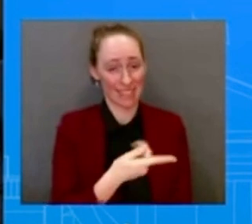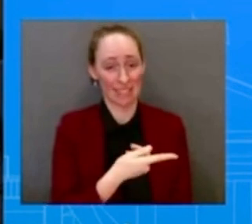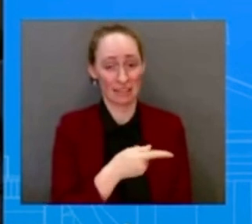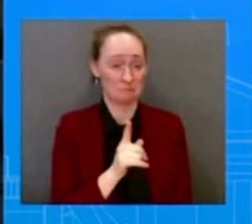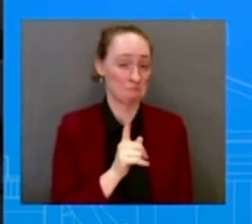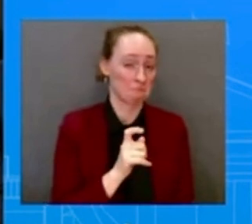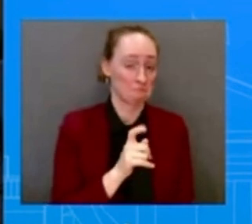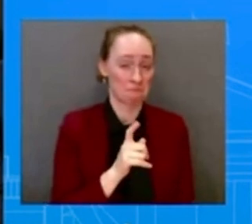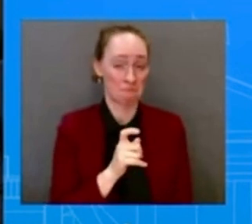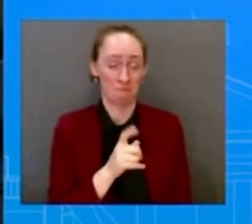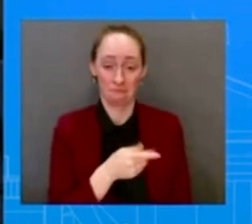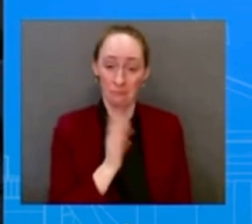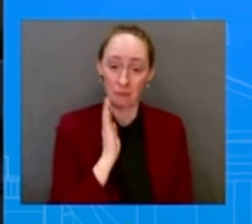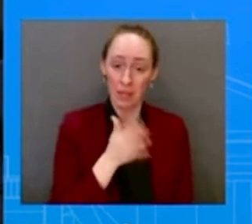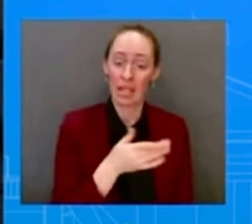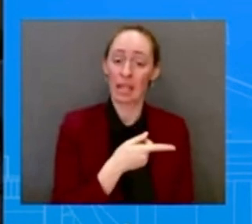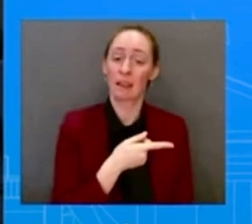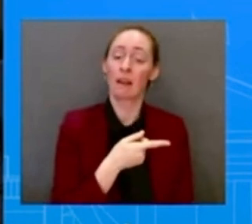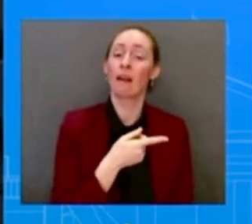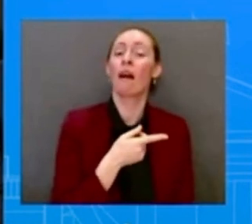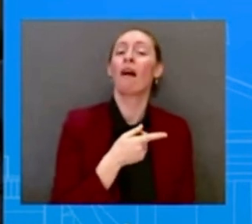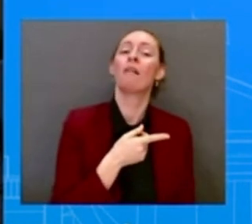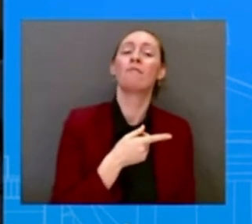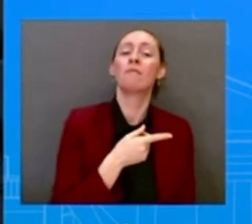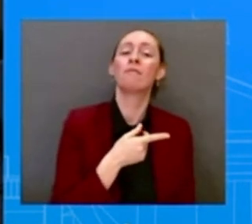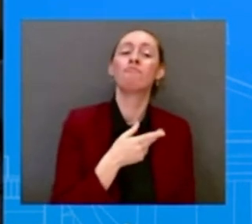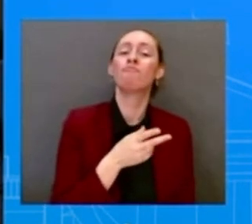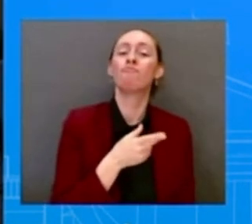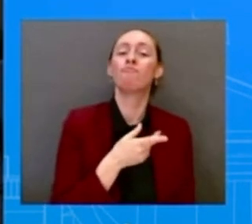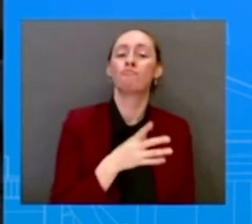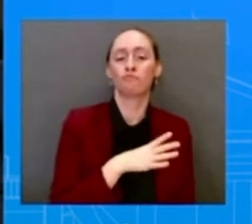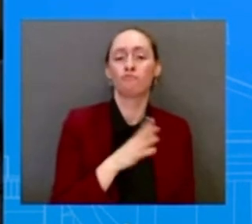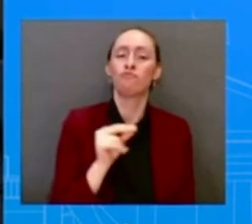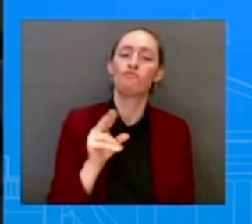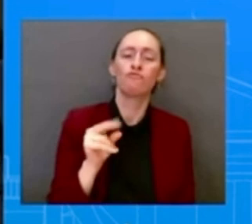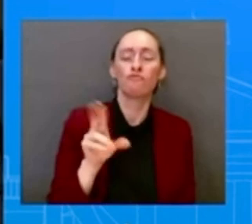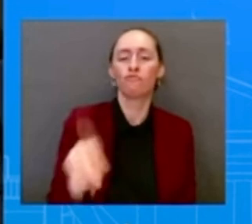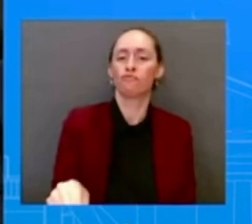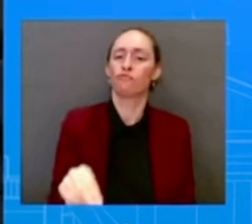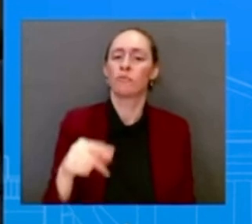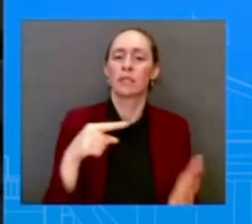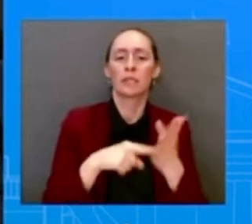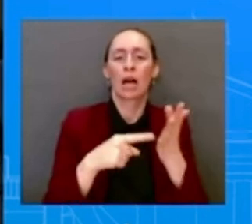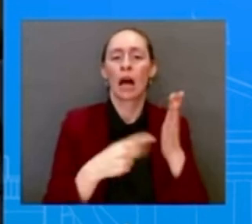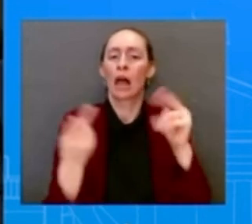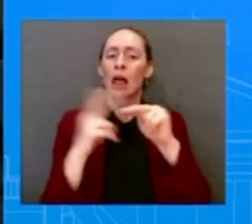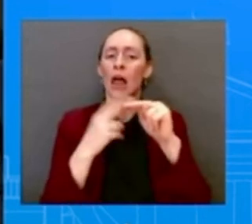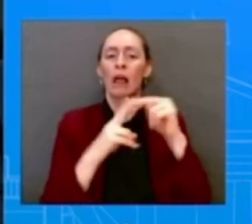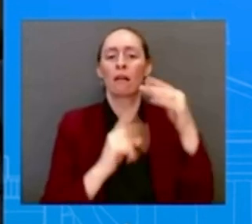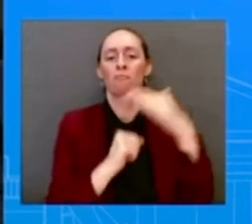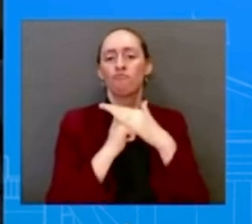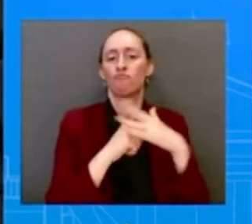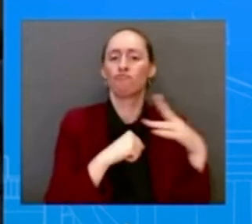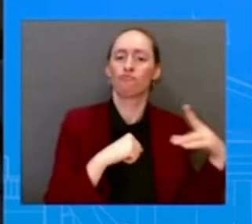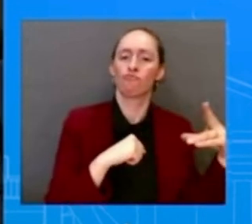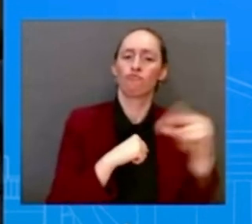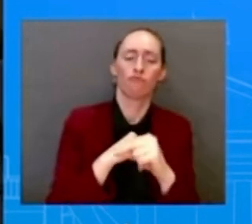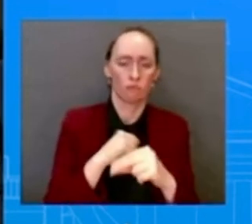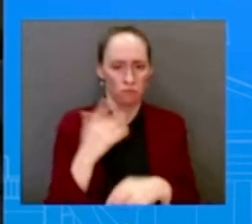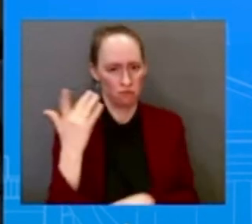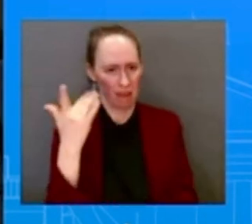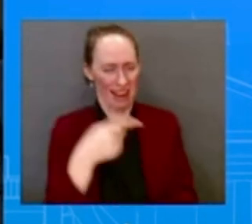expansion hostage. What leads him to believe that? I mean, has he had subsequent conversations with